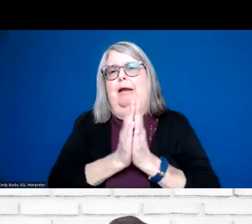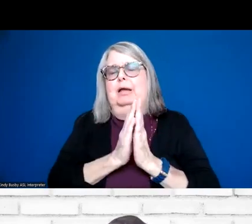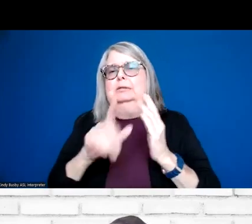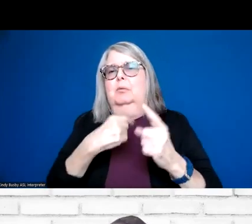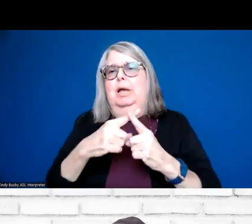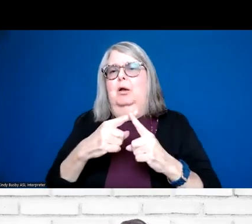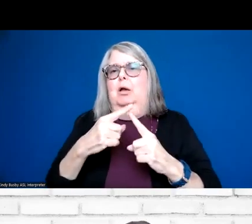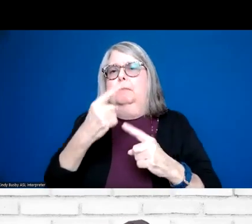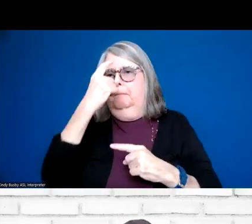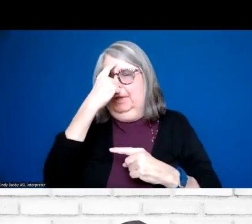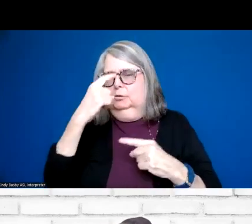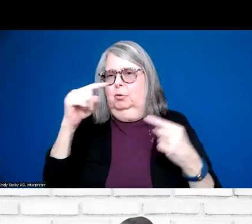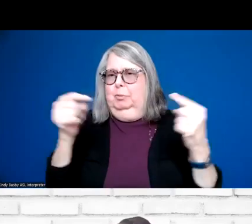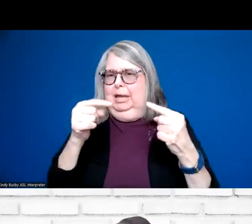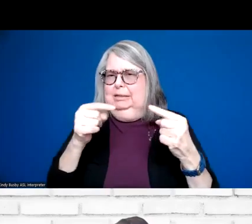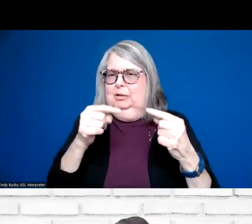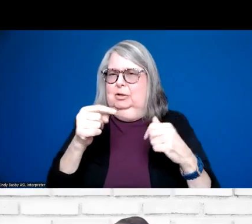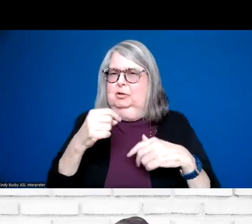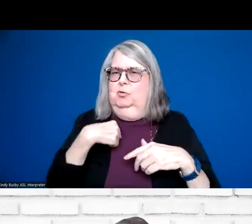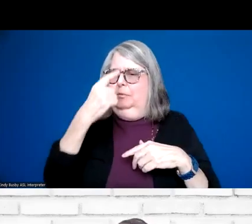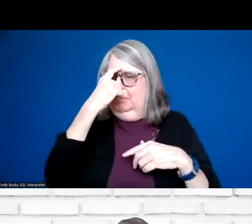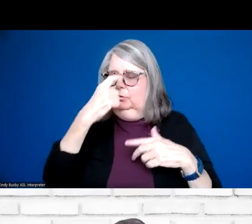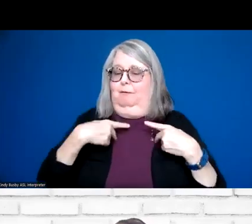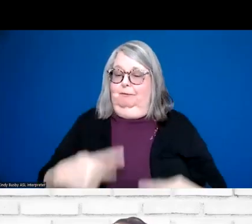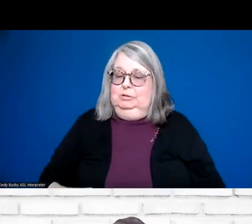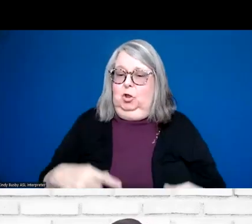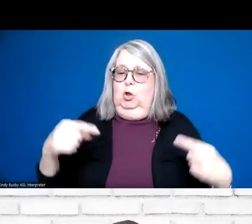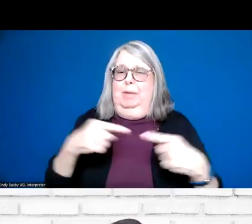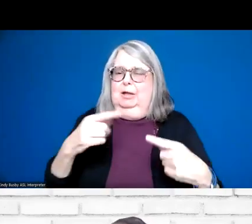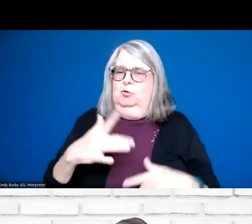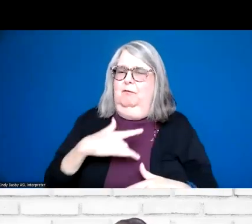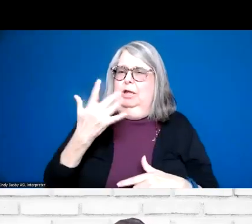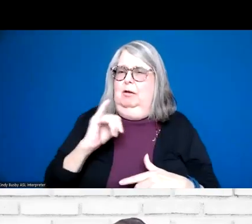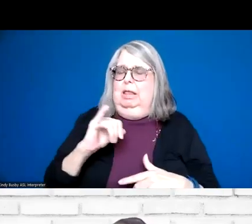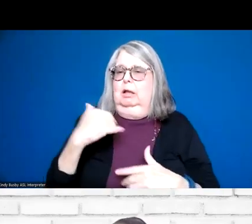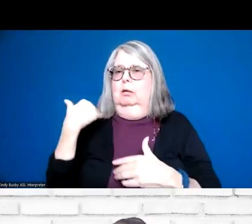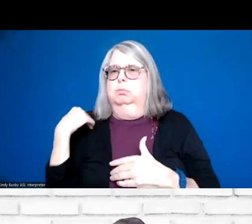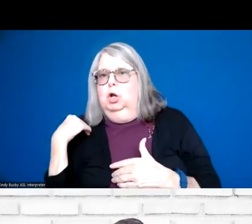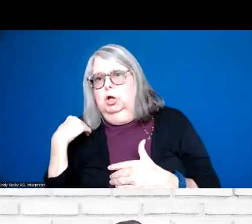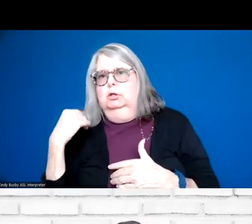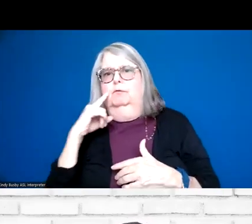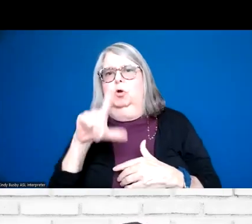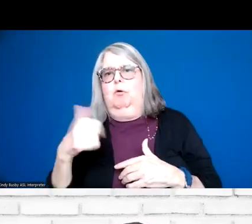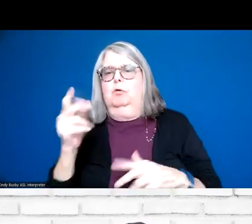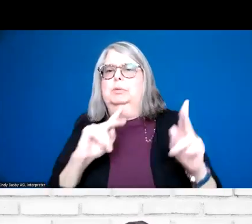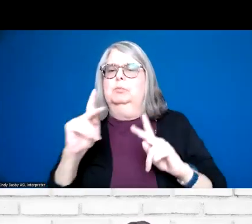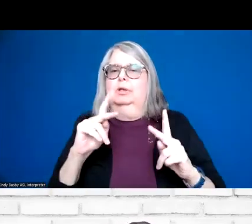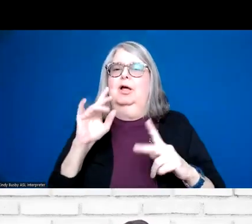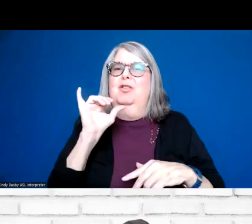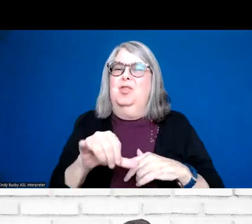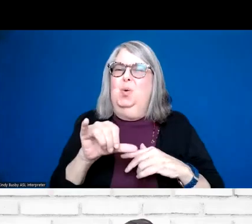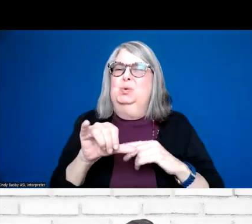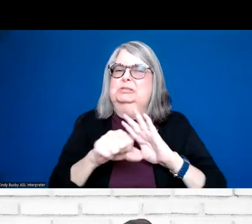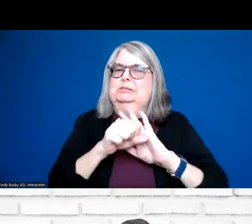mental pain, right? Are you having any mental or physical pain? Do you feel like a burden to others? Because those symptoms